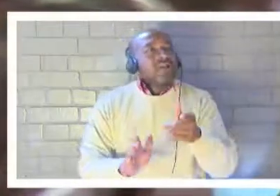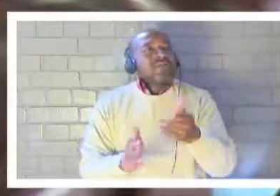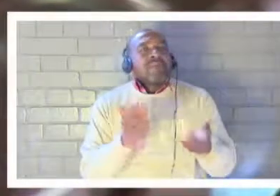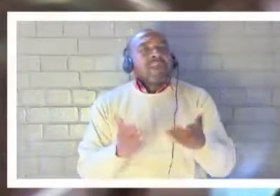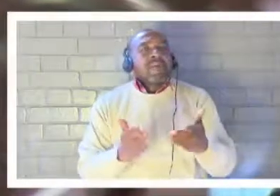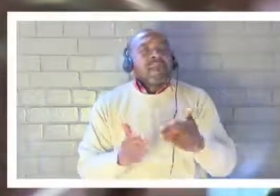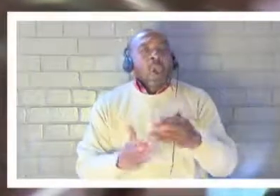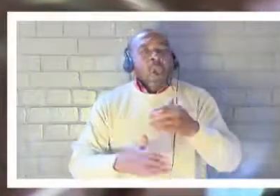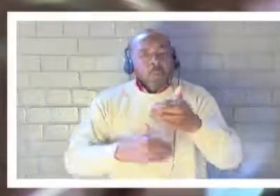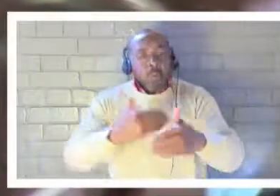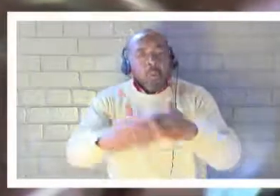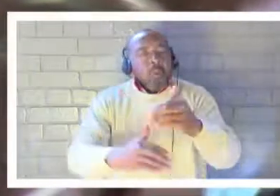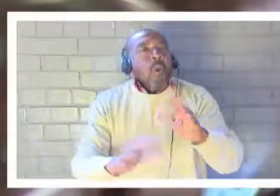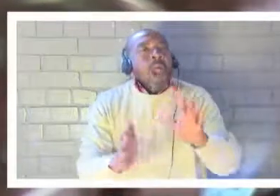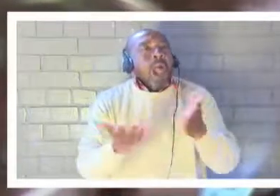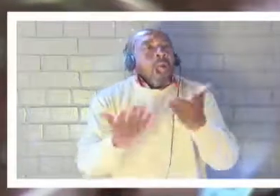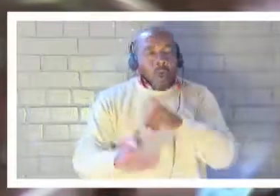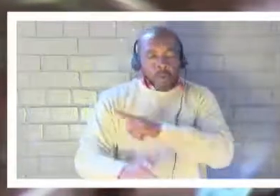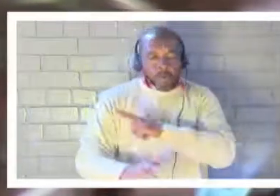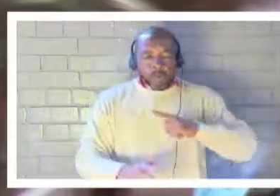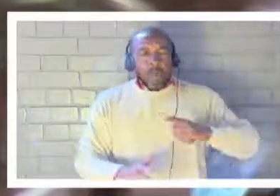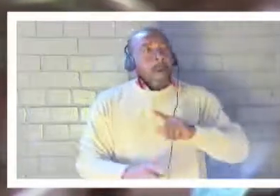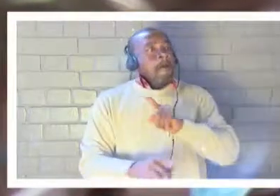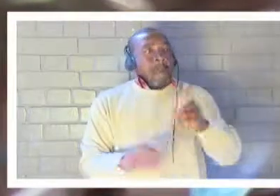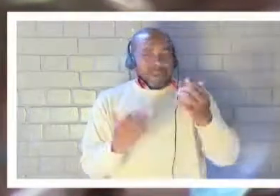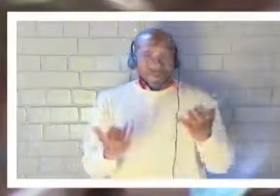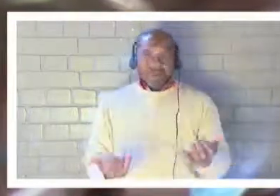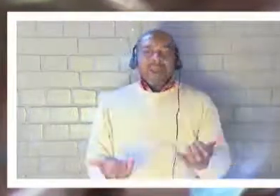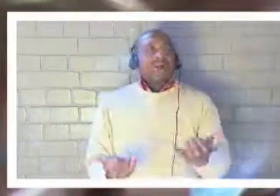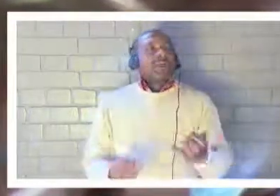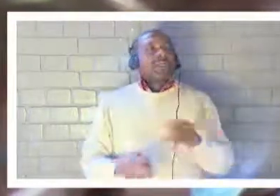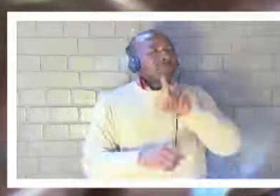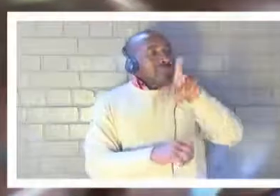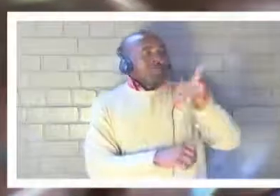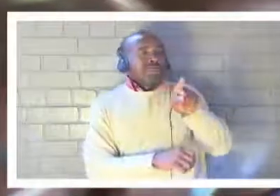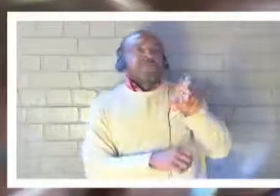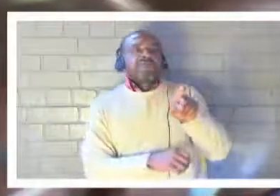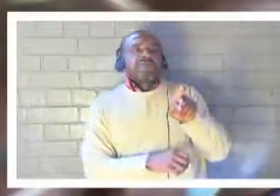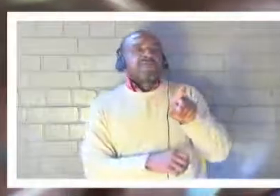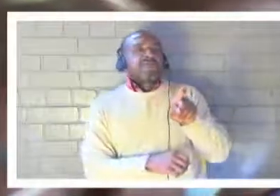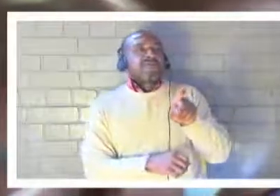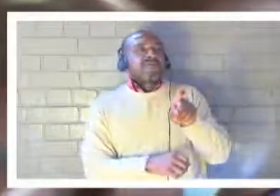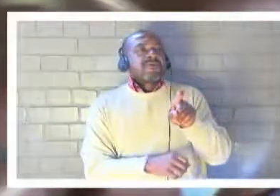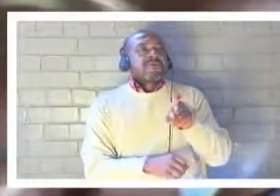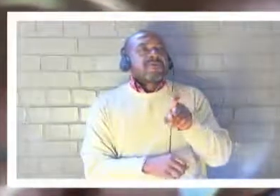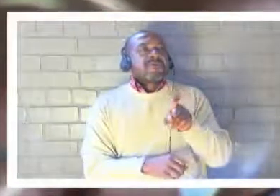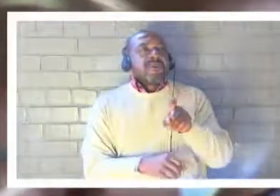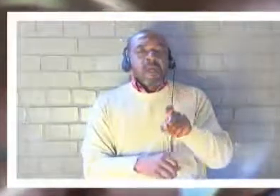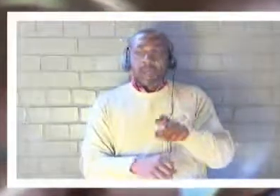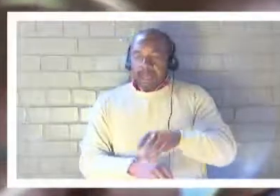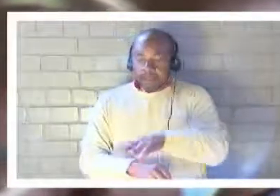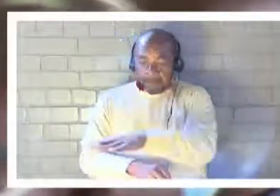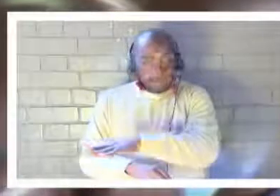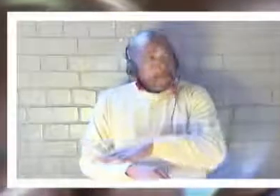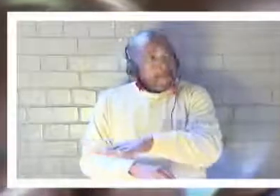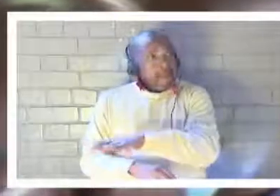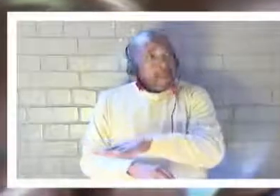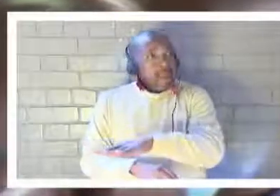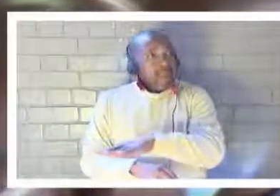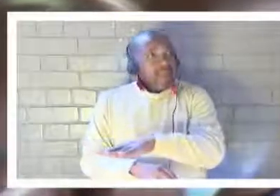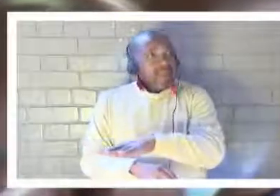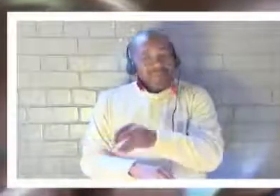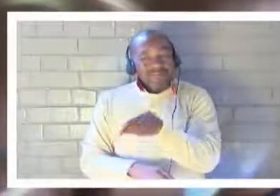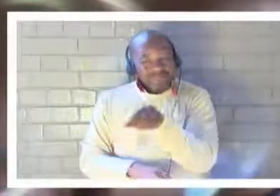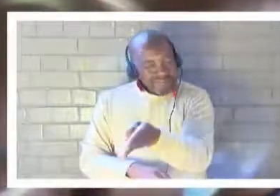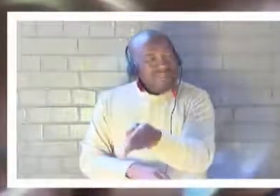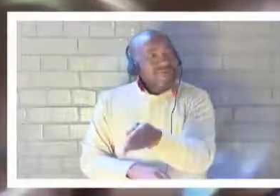that at this point, yes, the question is, do we have the capacity as the hospital? Of course, the answer